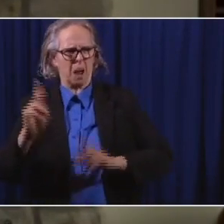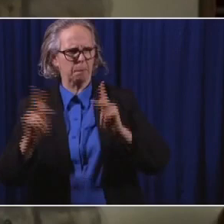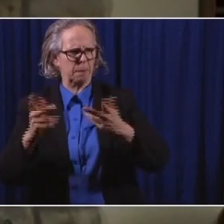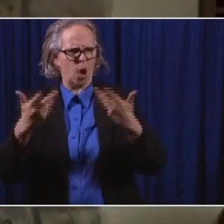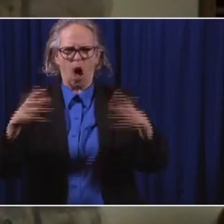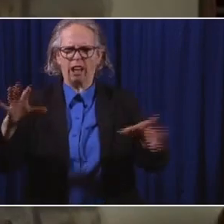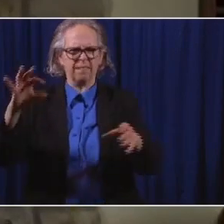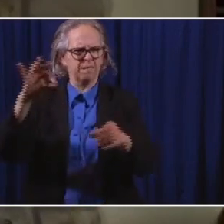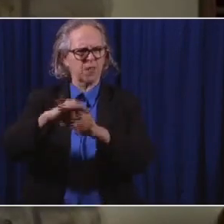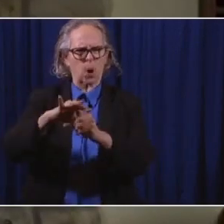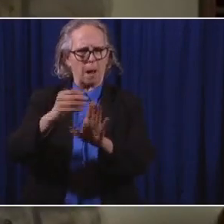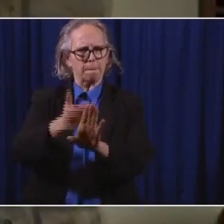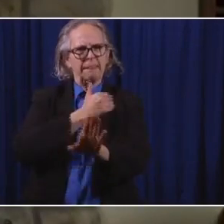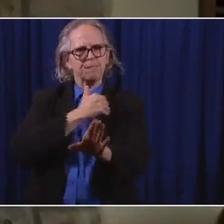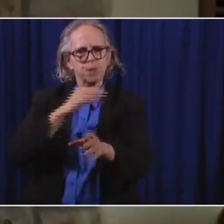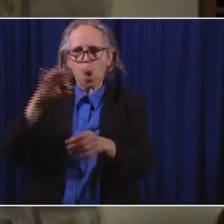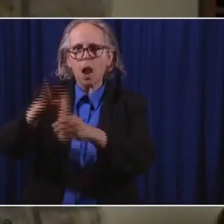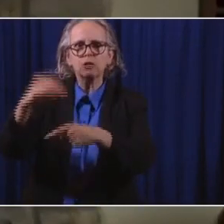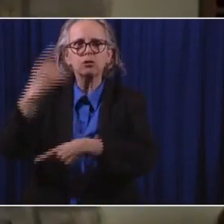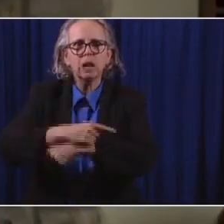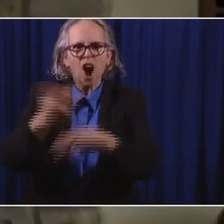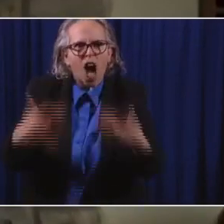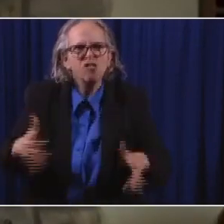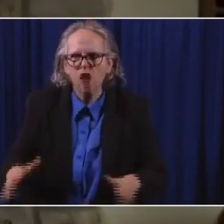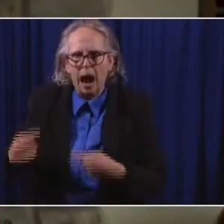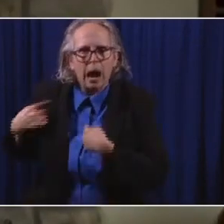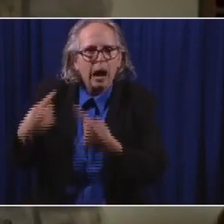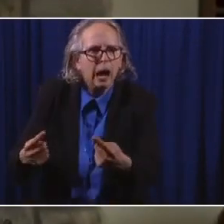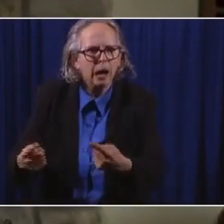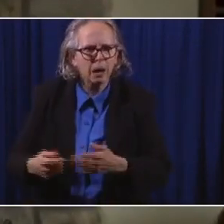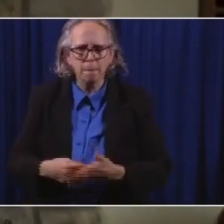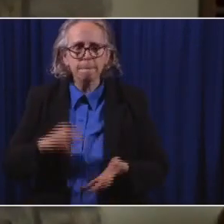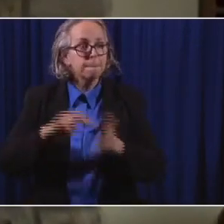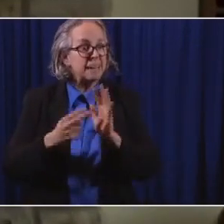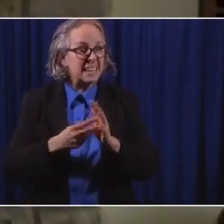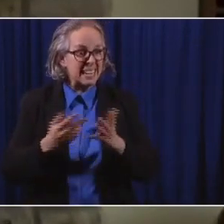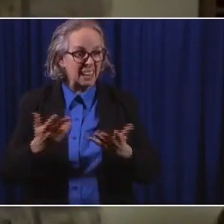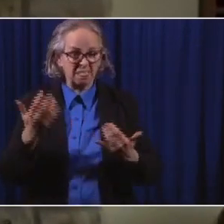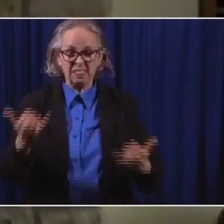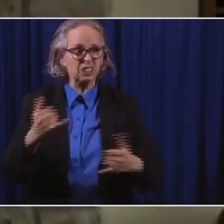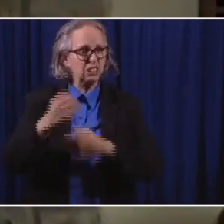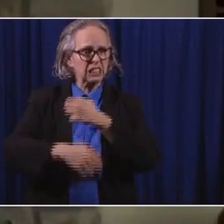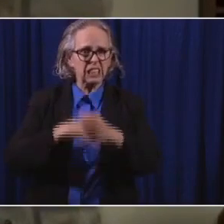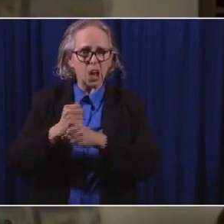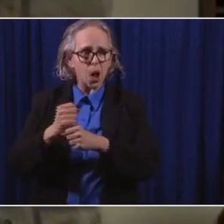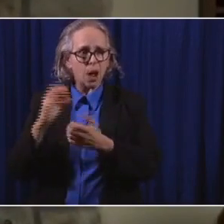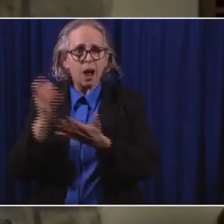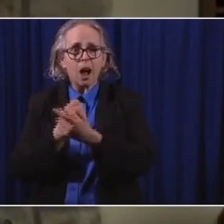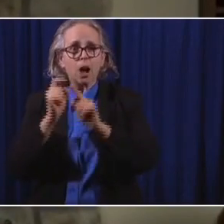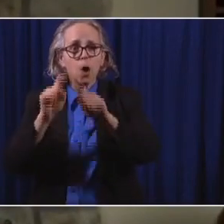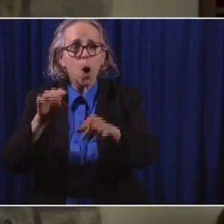precinct or precincts, where some precincts maybe are together,